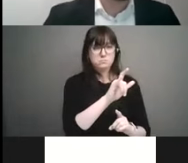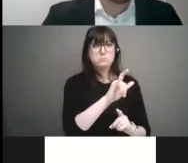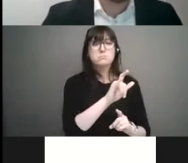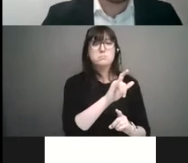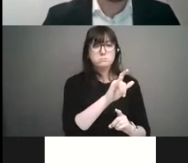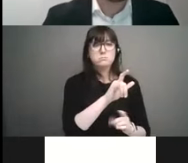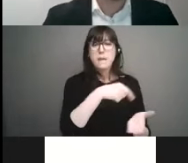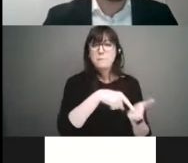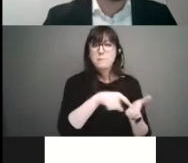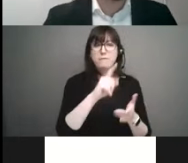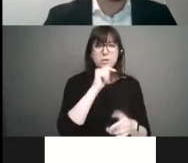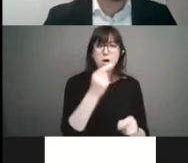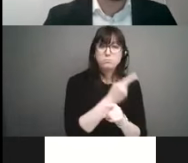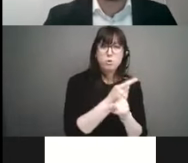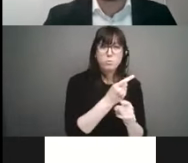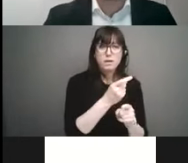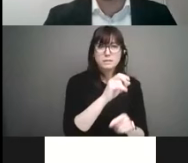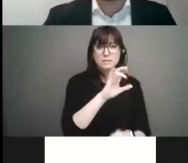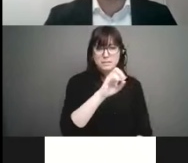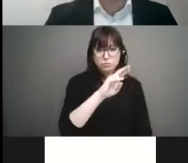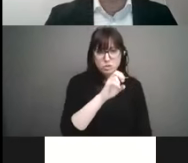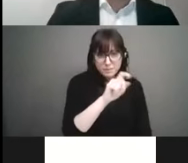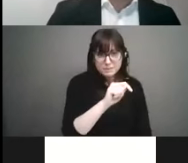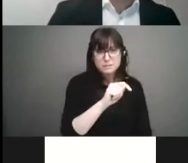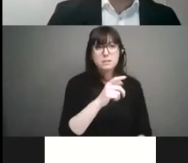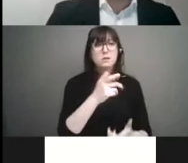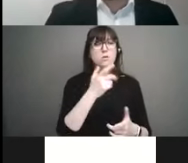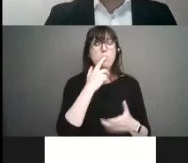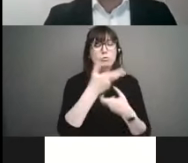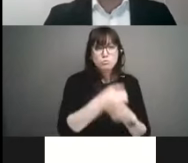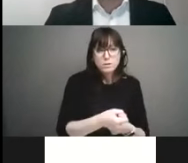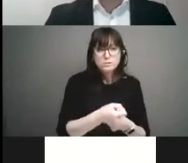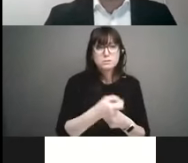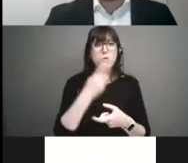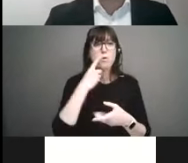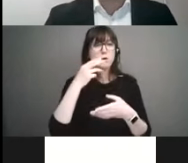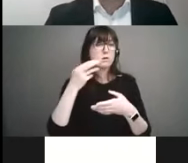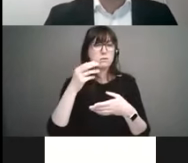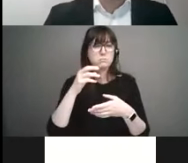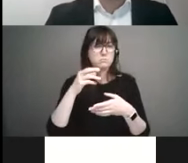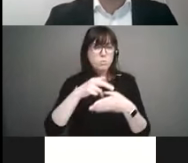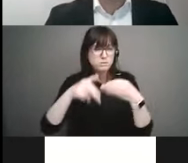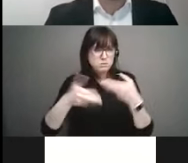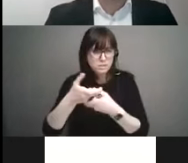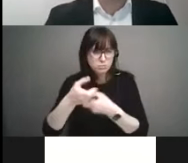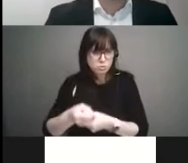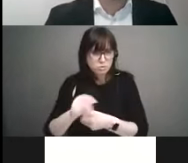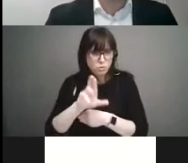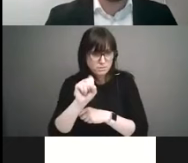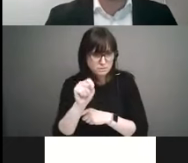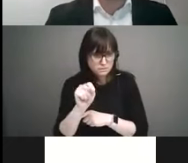unjust enrichment, constructive trust, or resulting trust. So, for example, this gets back to the situation